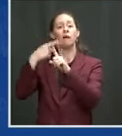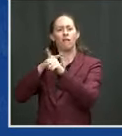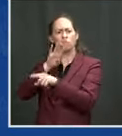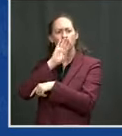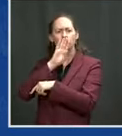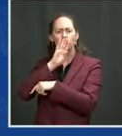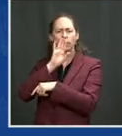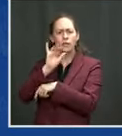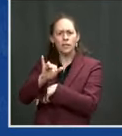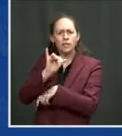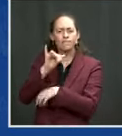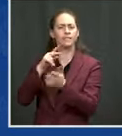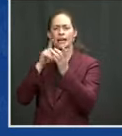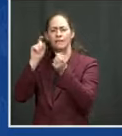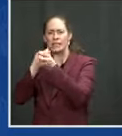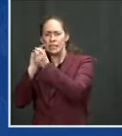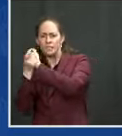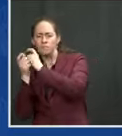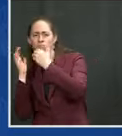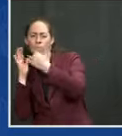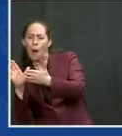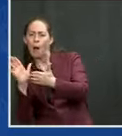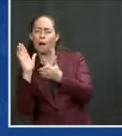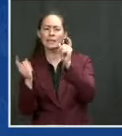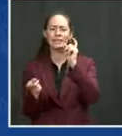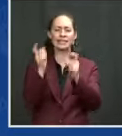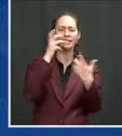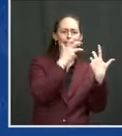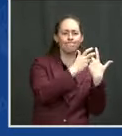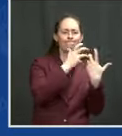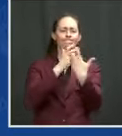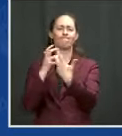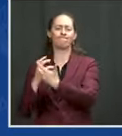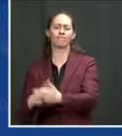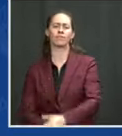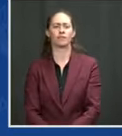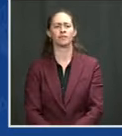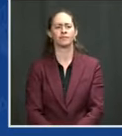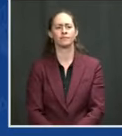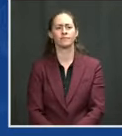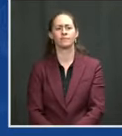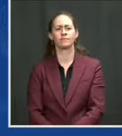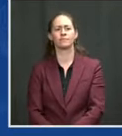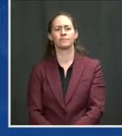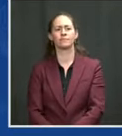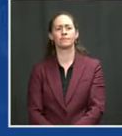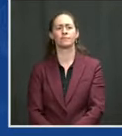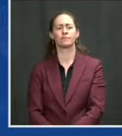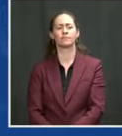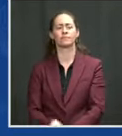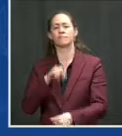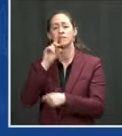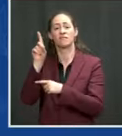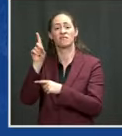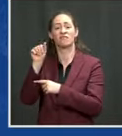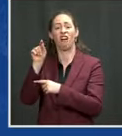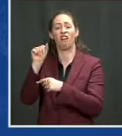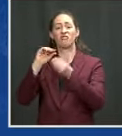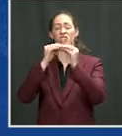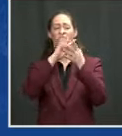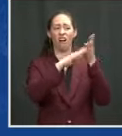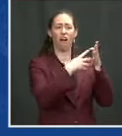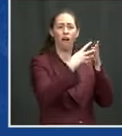this phase of the vaccination campaign. Data collection is absolutely critical. And this is something I want to